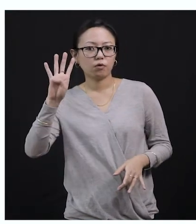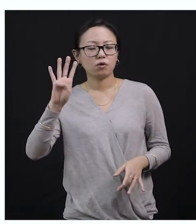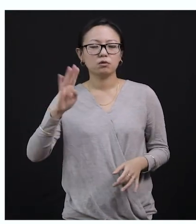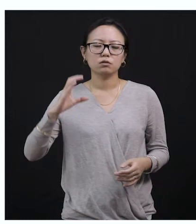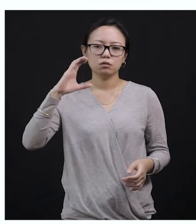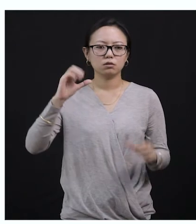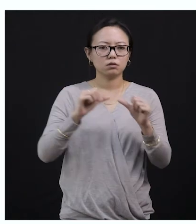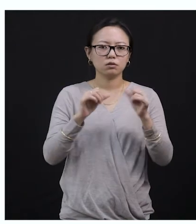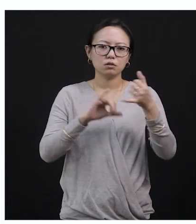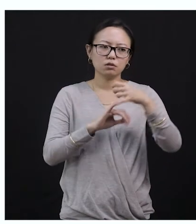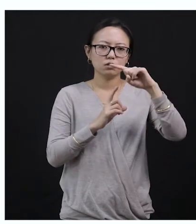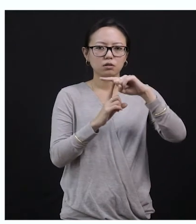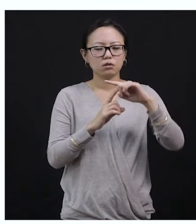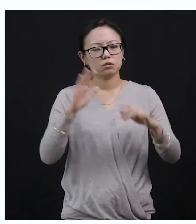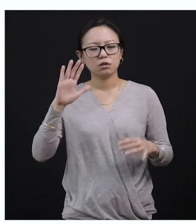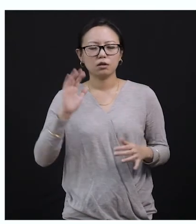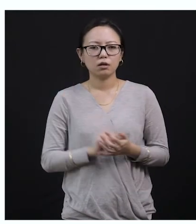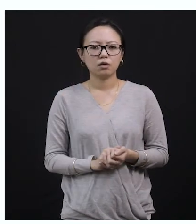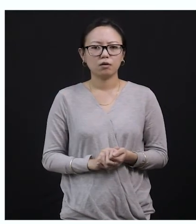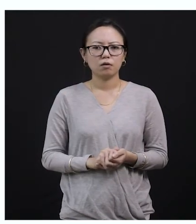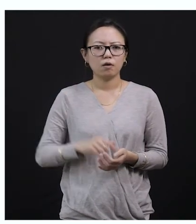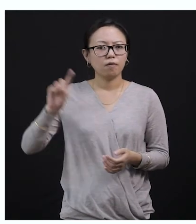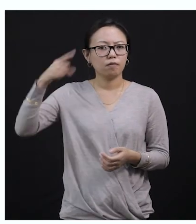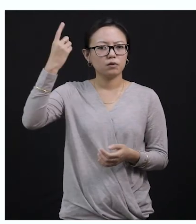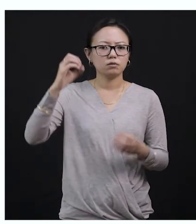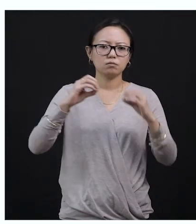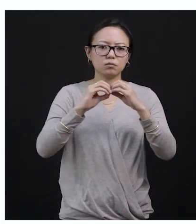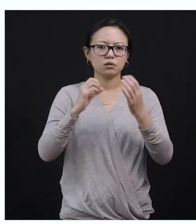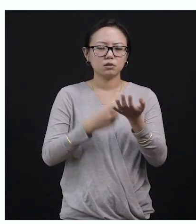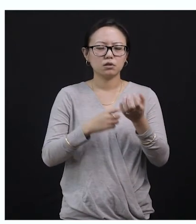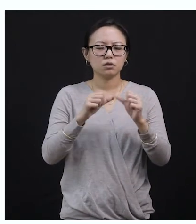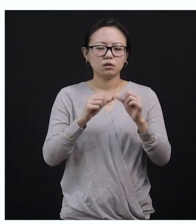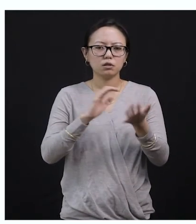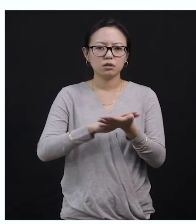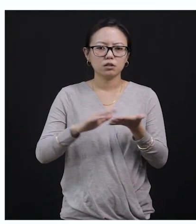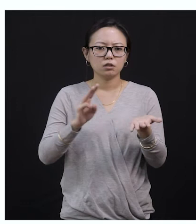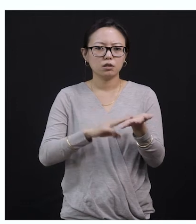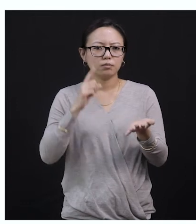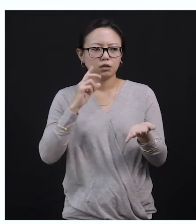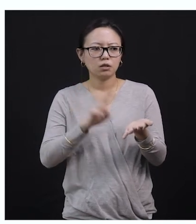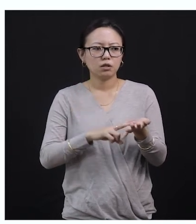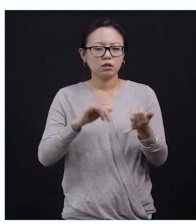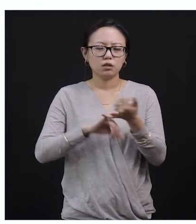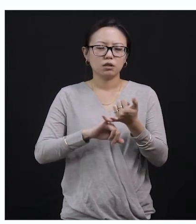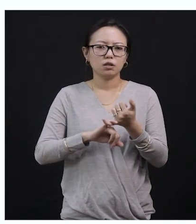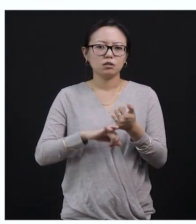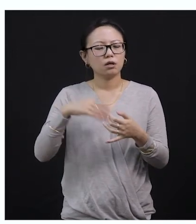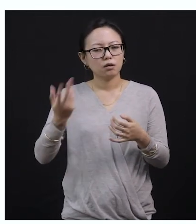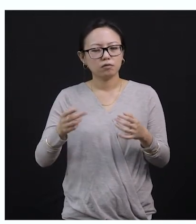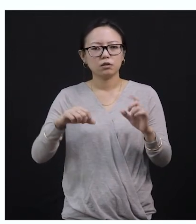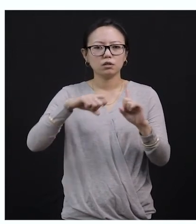they worked: the Brahmins, which was the highest class, Kshatriyas, Vaishyas, and Shudras. Also they had a